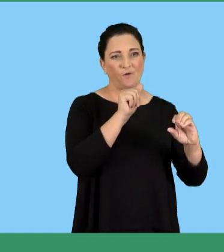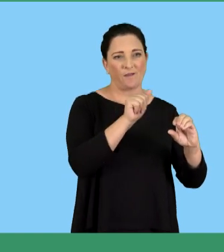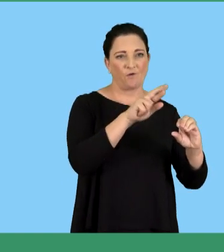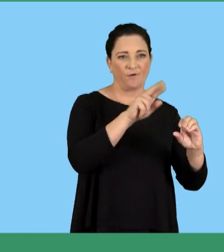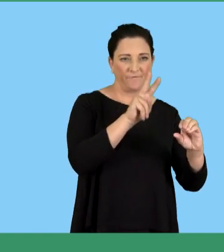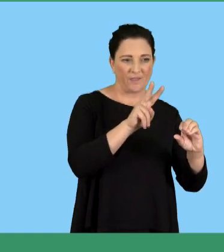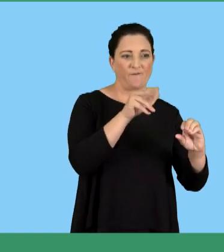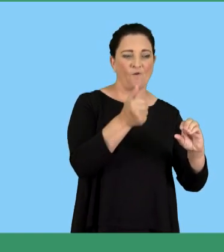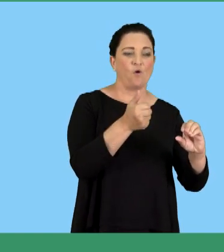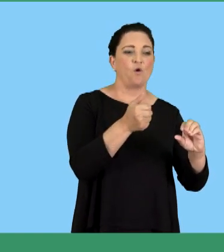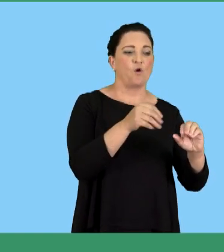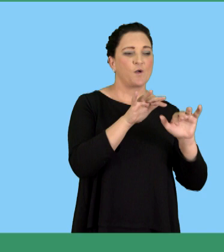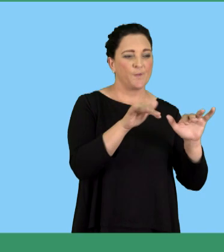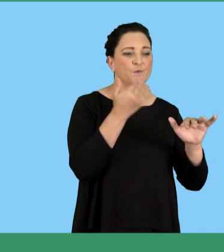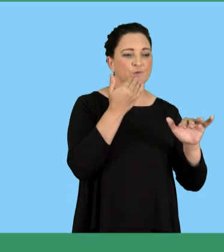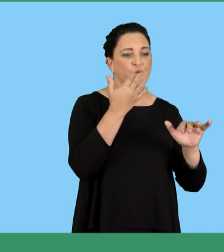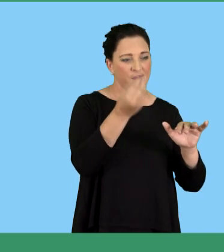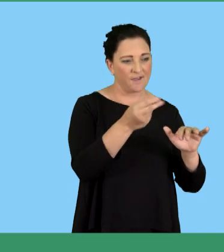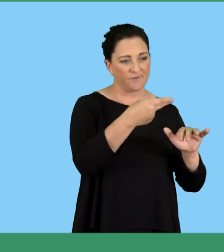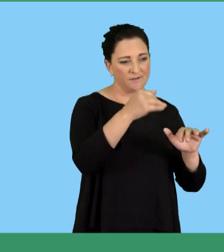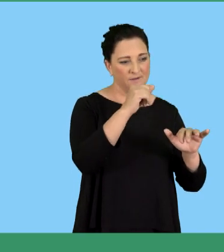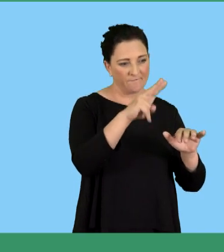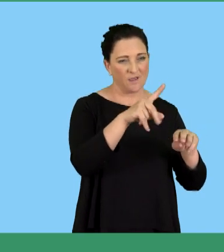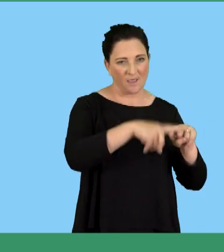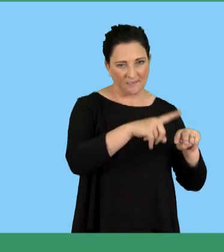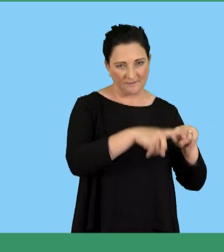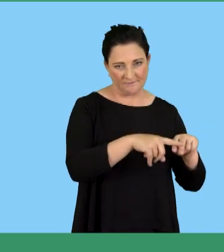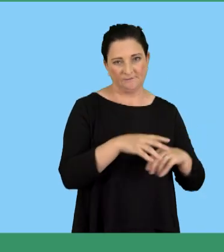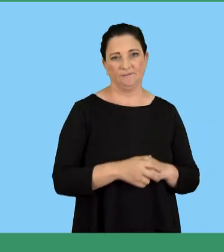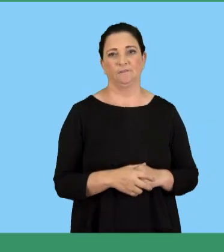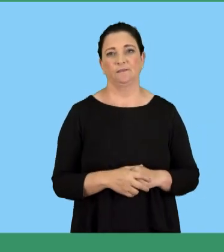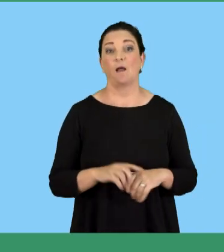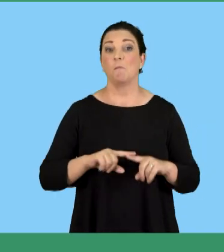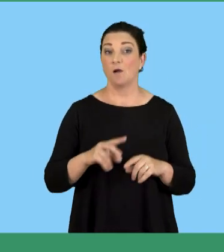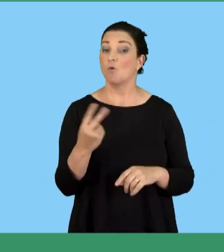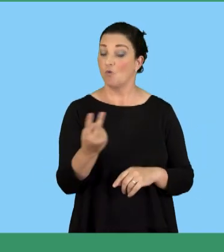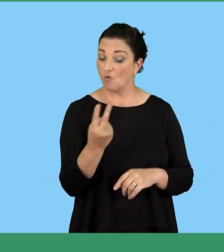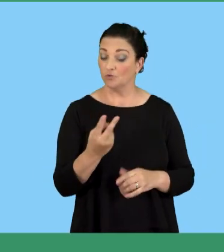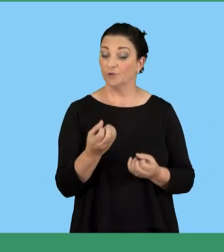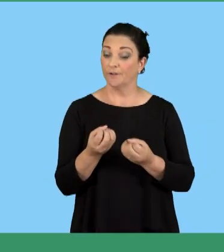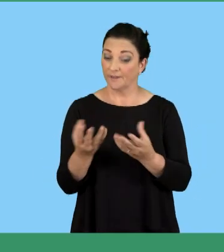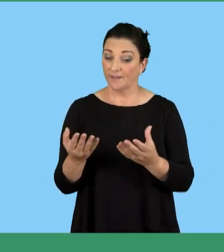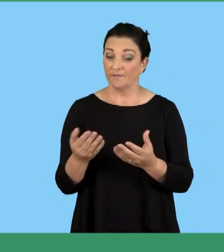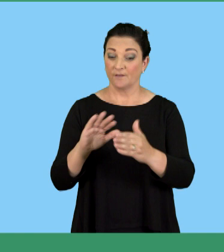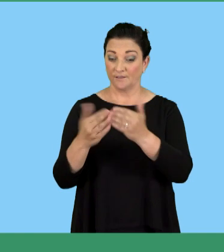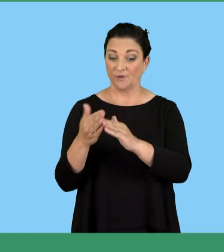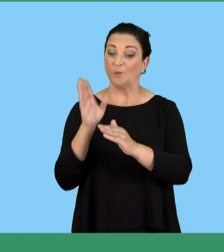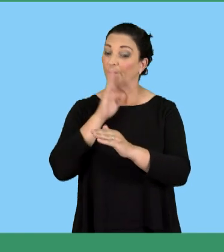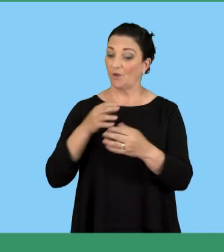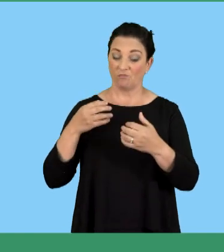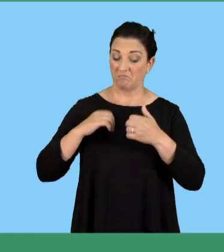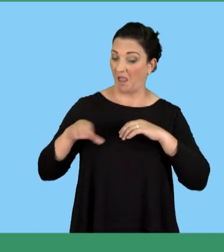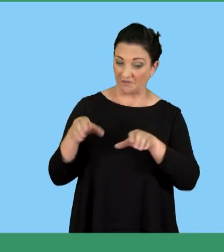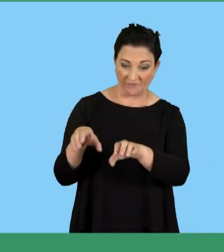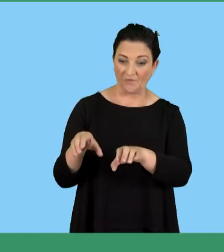employees. They also offer entrepreneurial programs for people who are not economically